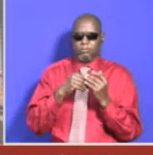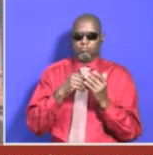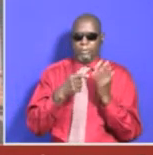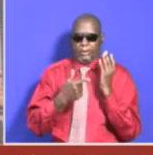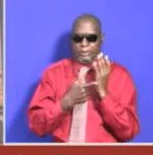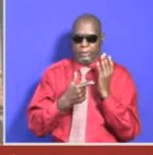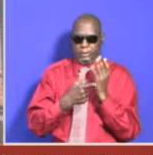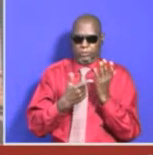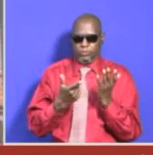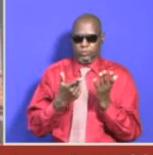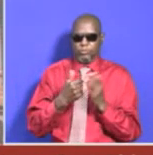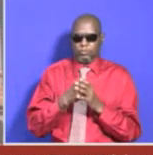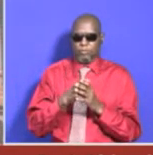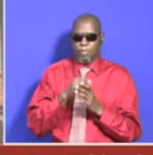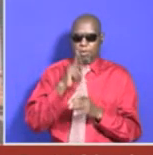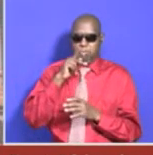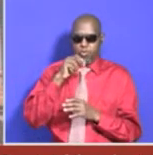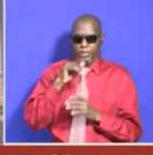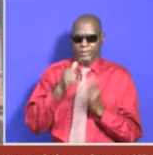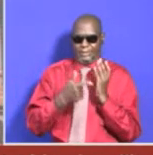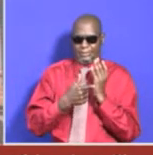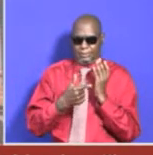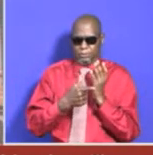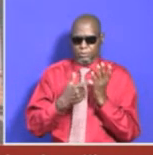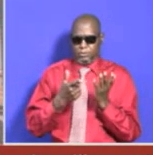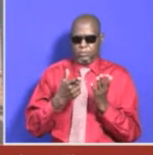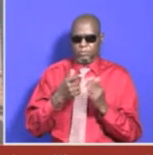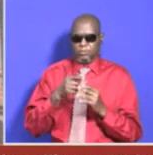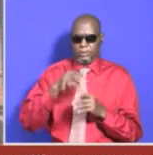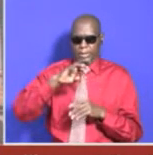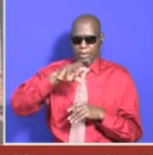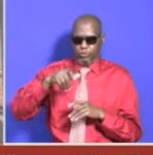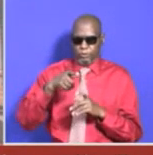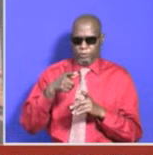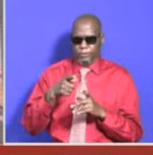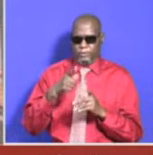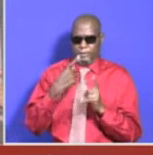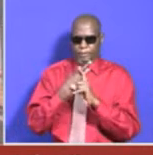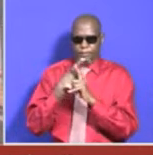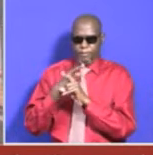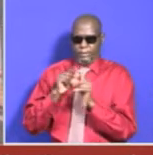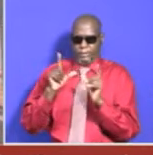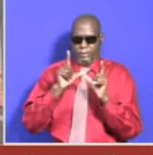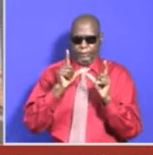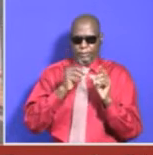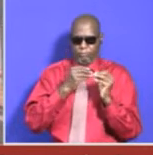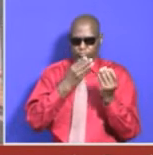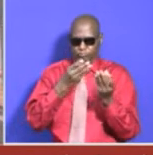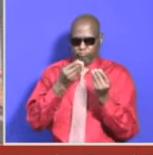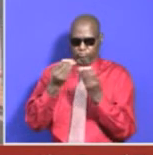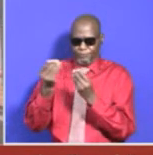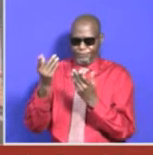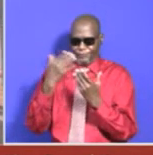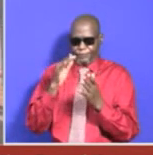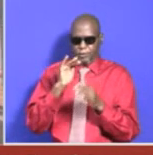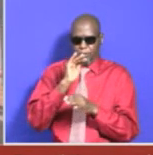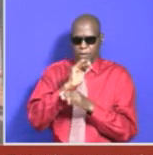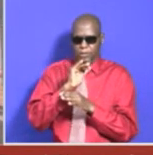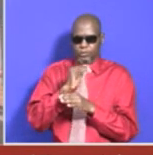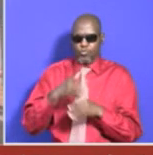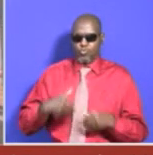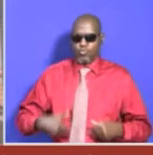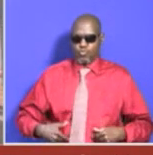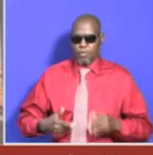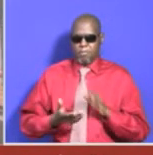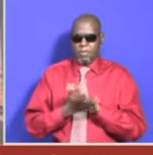where 4,823 students were conferred with different certificates, the Deputy President urged the youth to be aggressive in their pursuit for